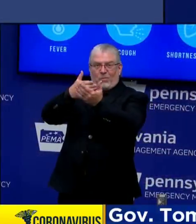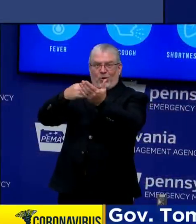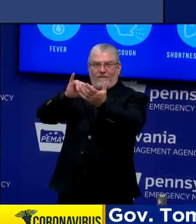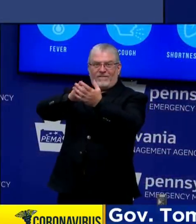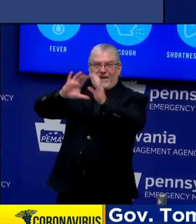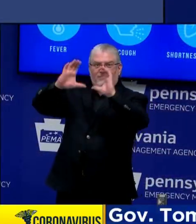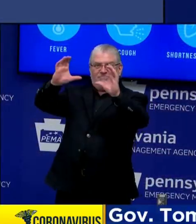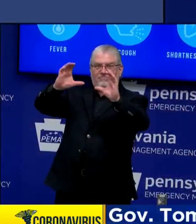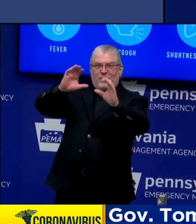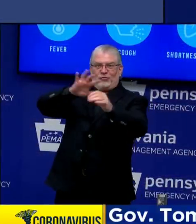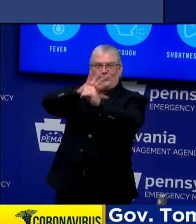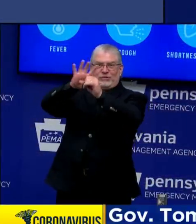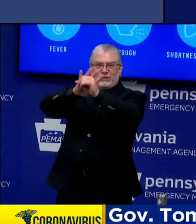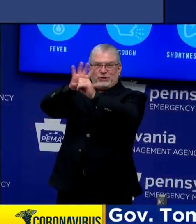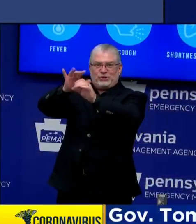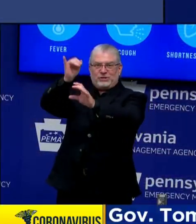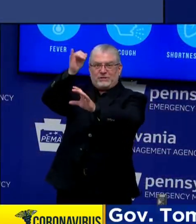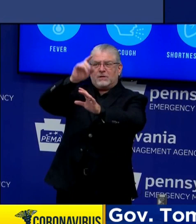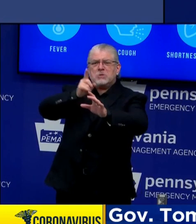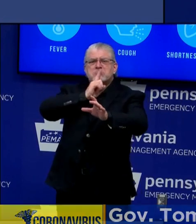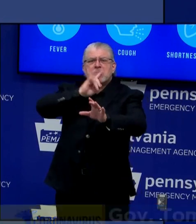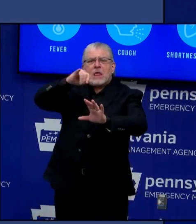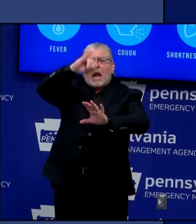looking to keep people safe. And if you're in a county